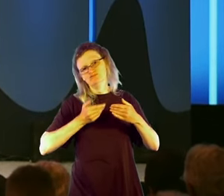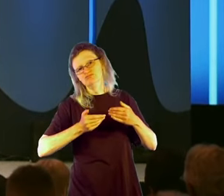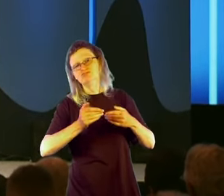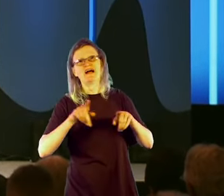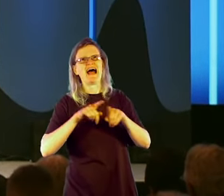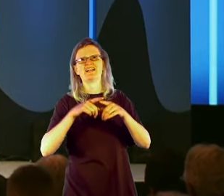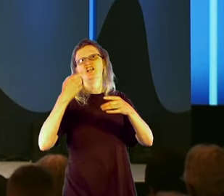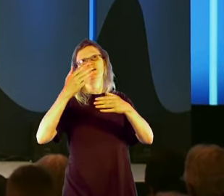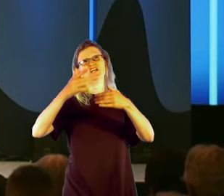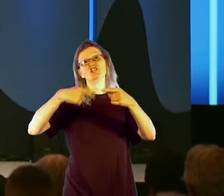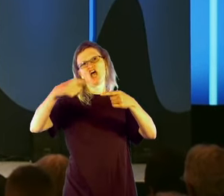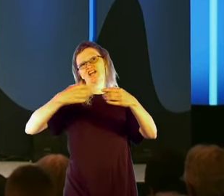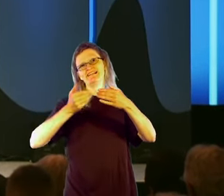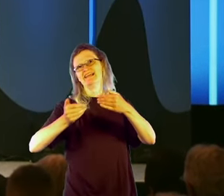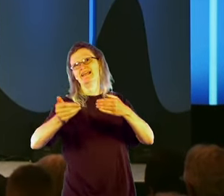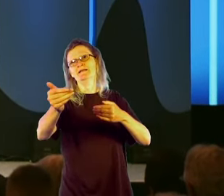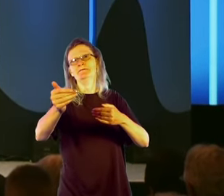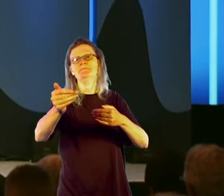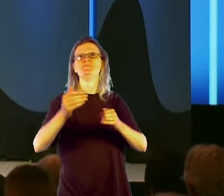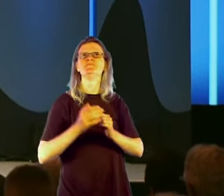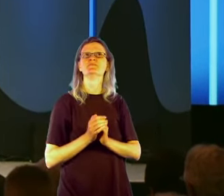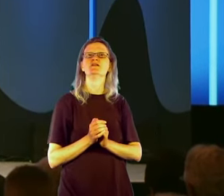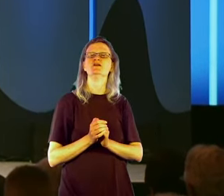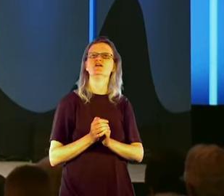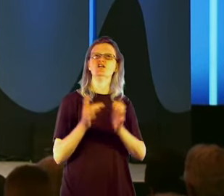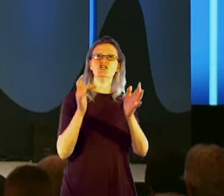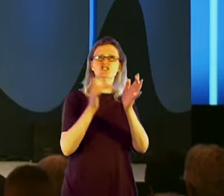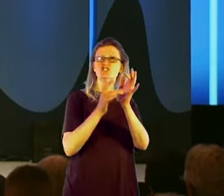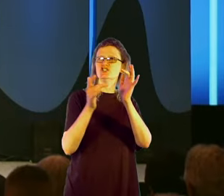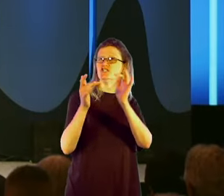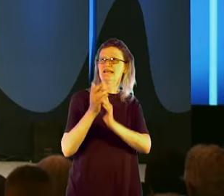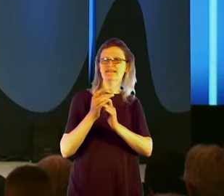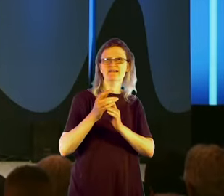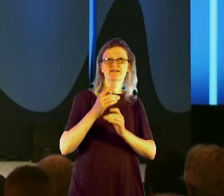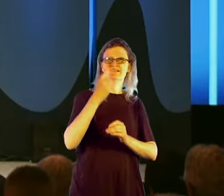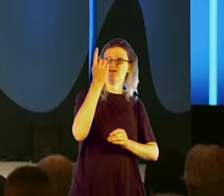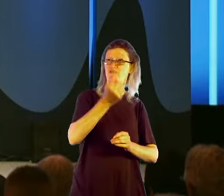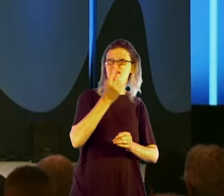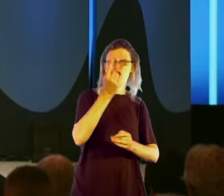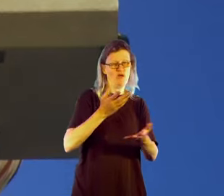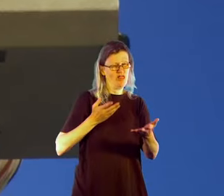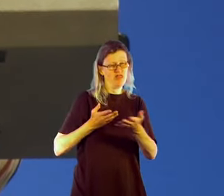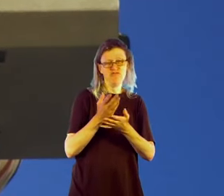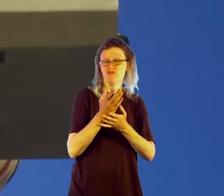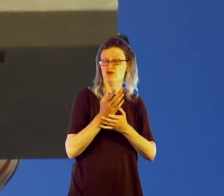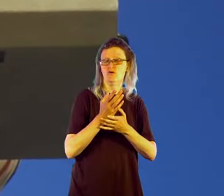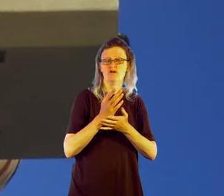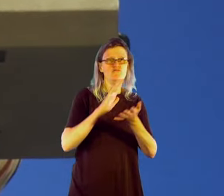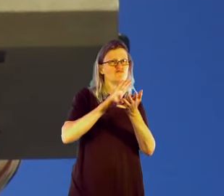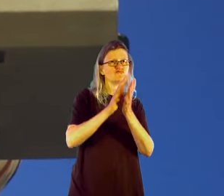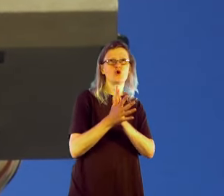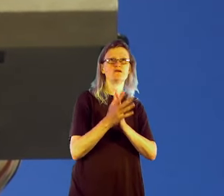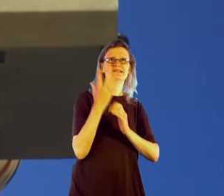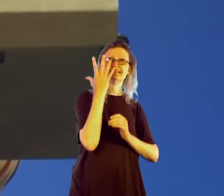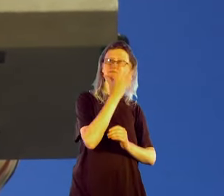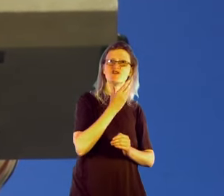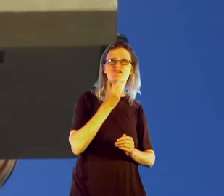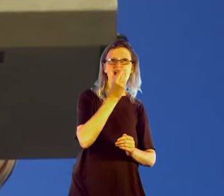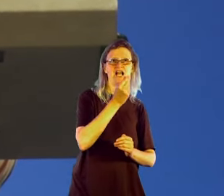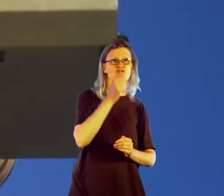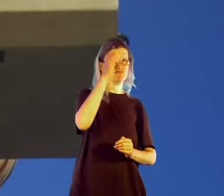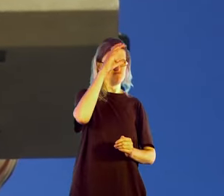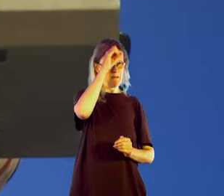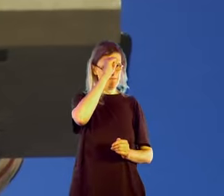And most extraordinarily of all, of course, Jesus even experienced broken spirituality for us. On the cross,